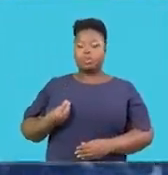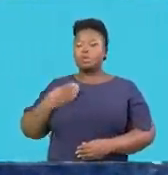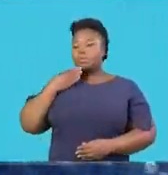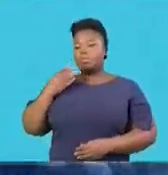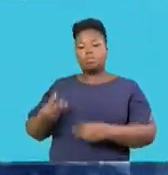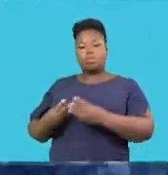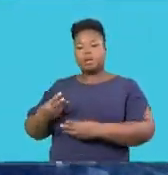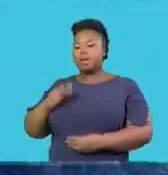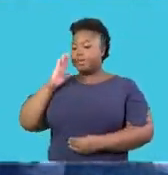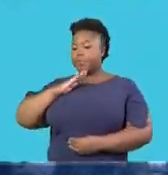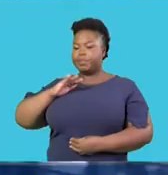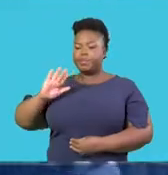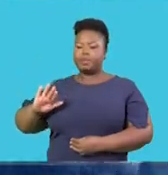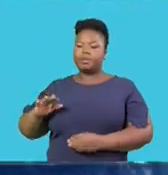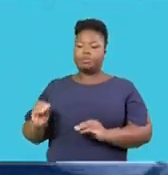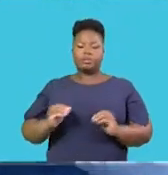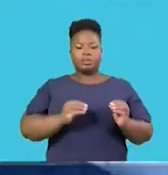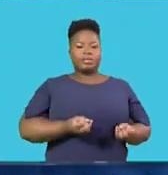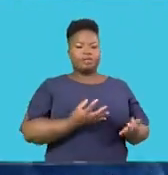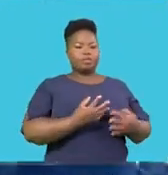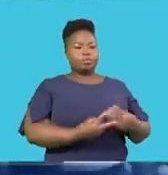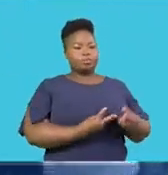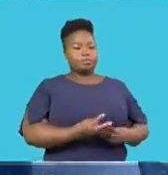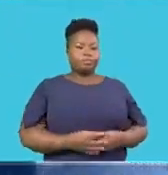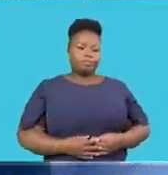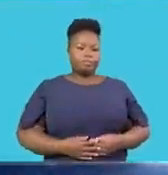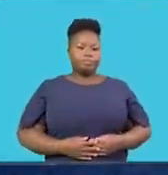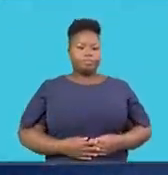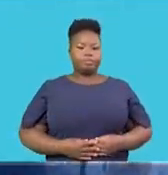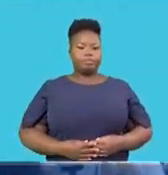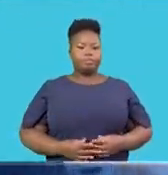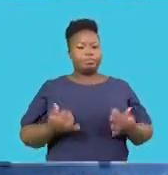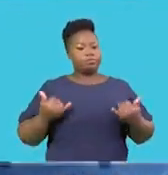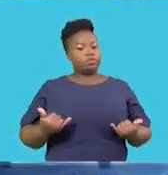kuluhlu lwentswelangqesho abanike ingqesho. I've called you today